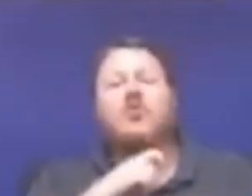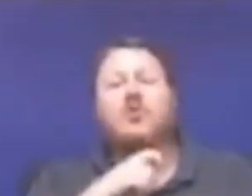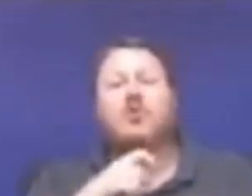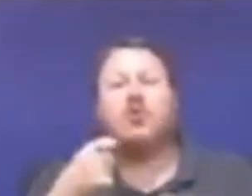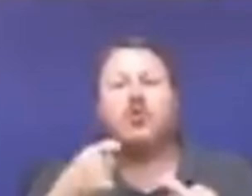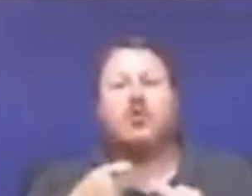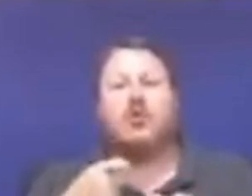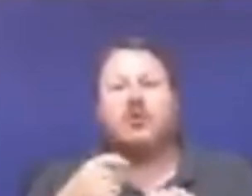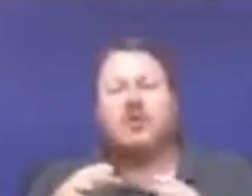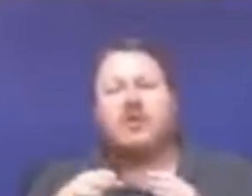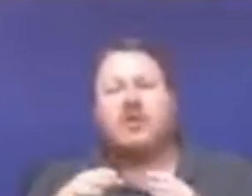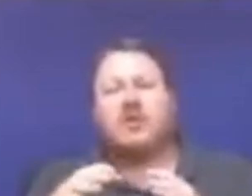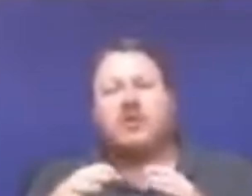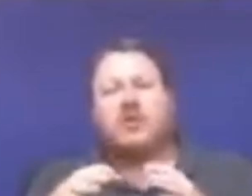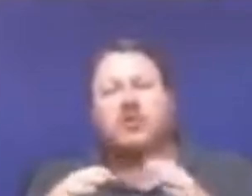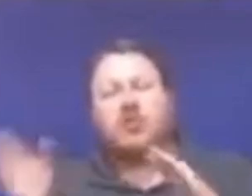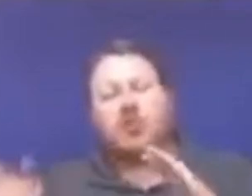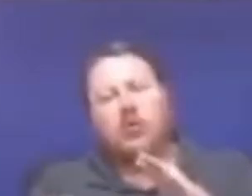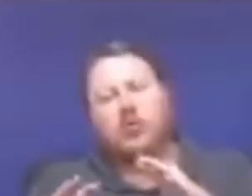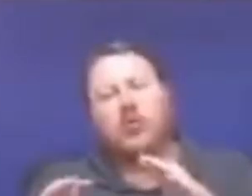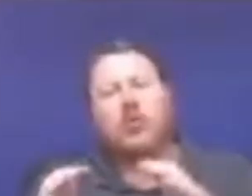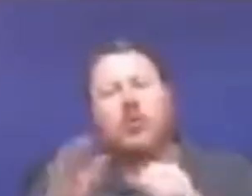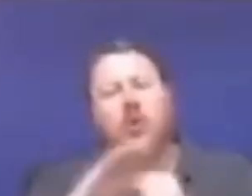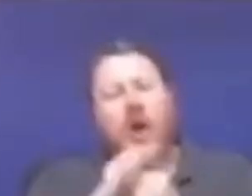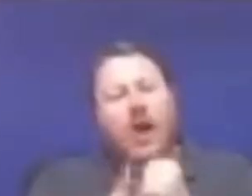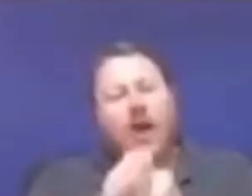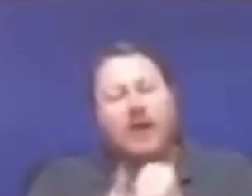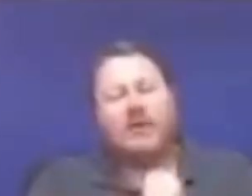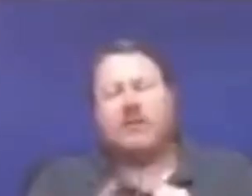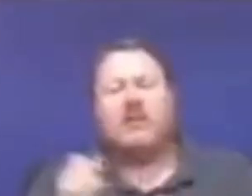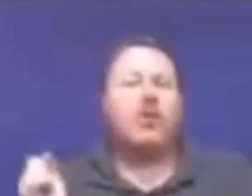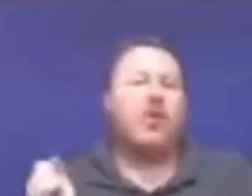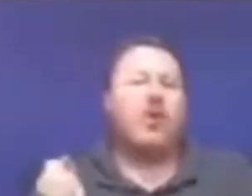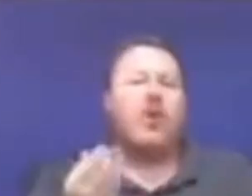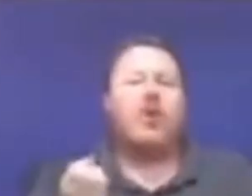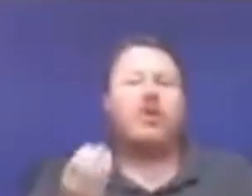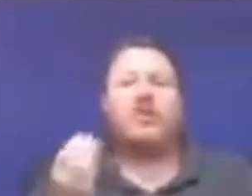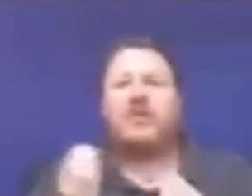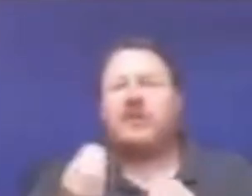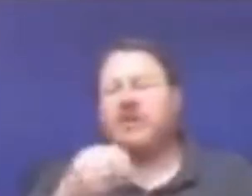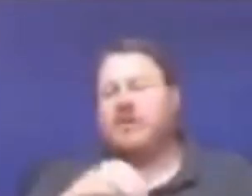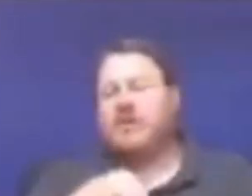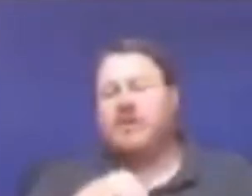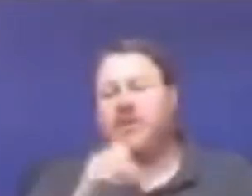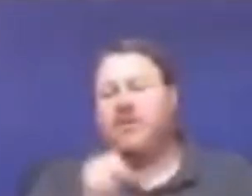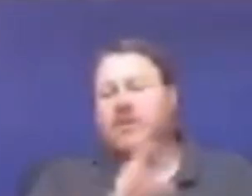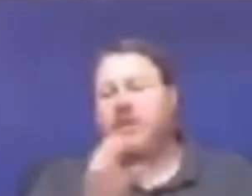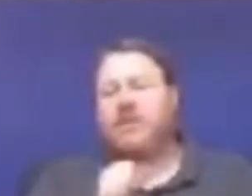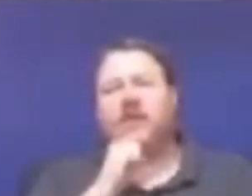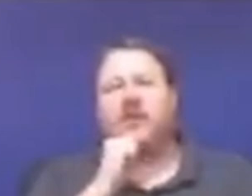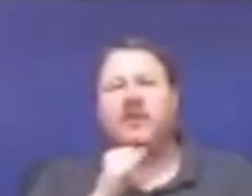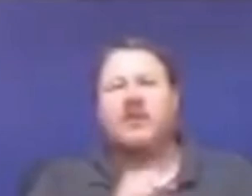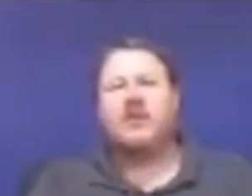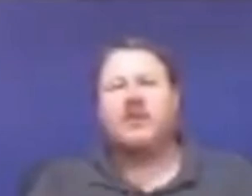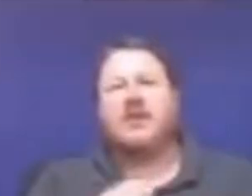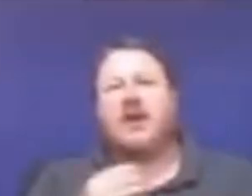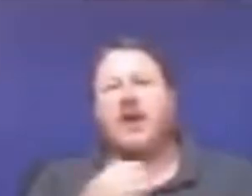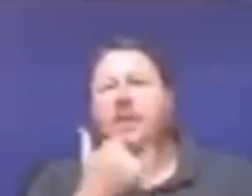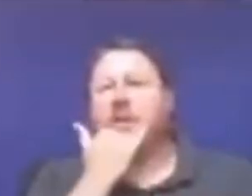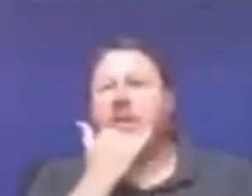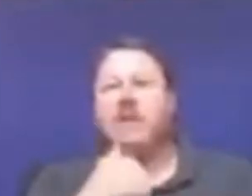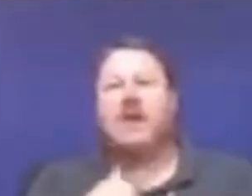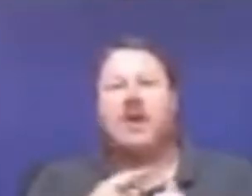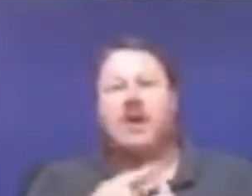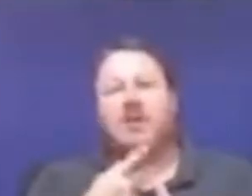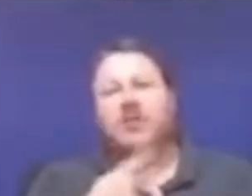it to hide a whole range of things that do not belong to South Africa. I'm glad I've answered you,